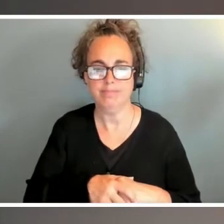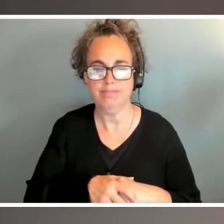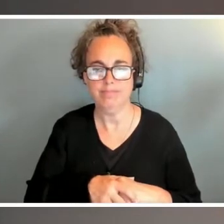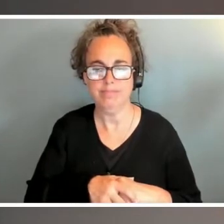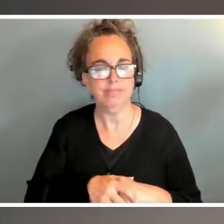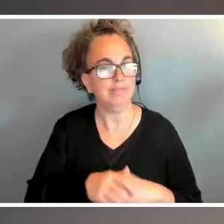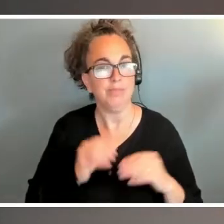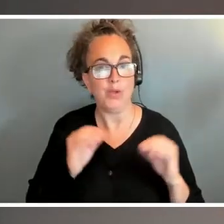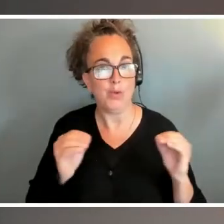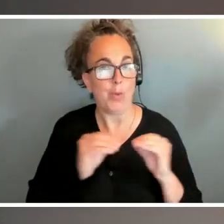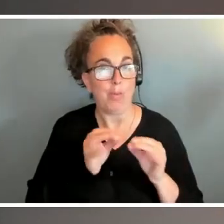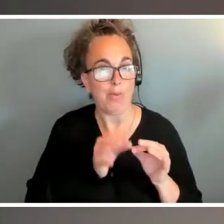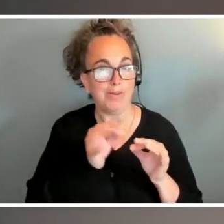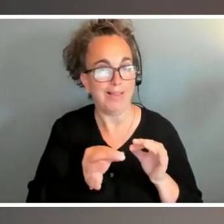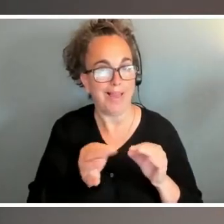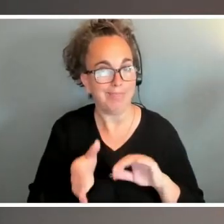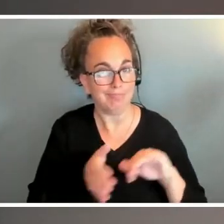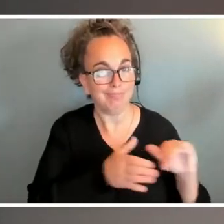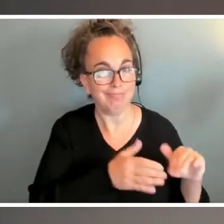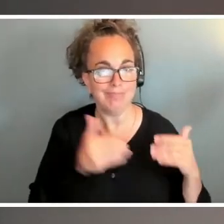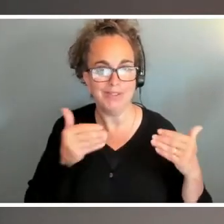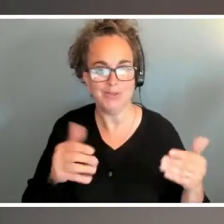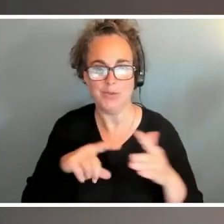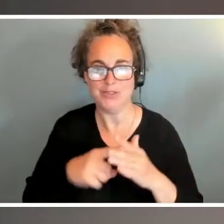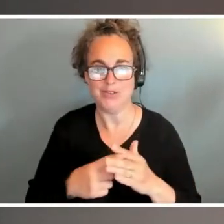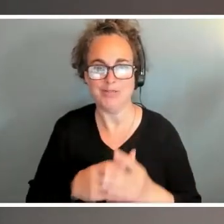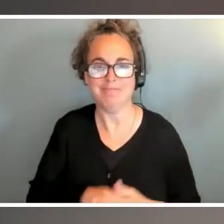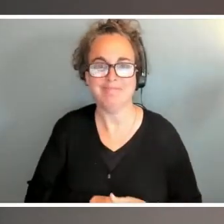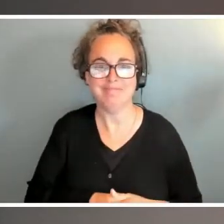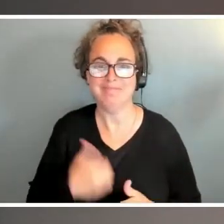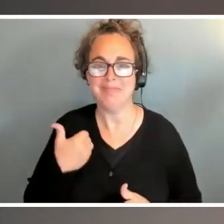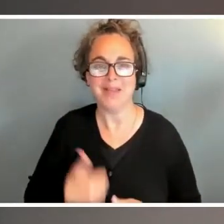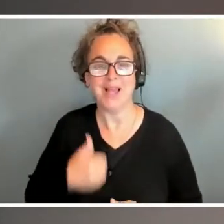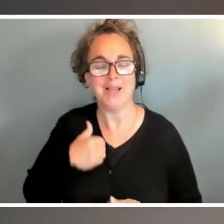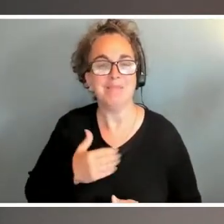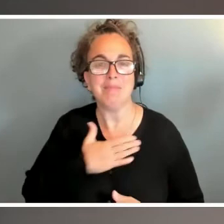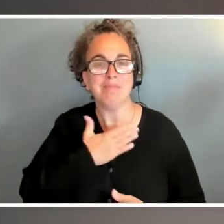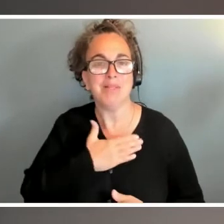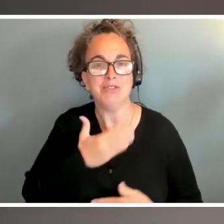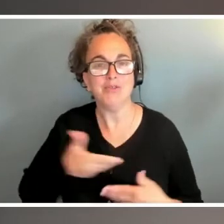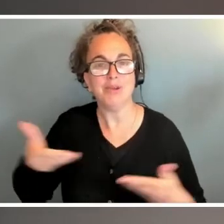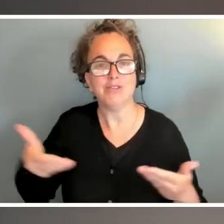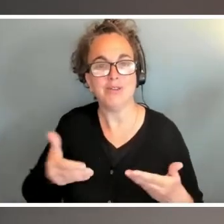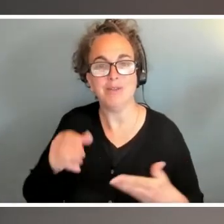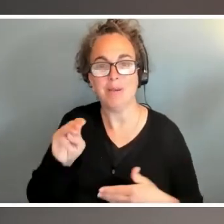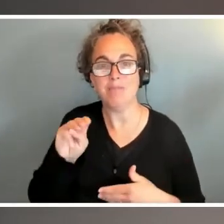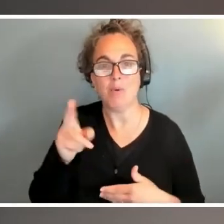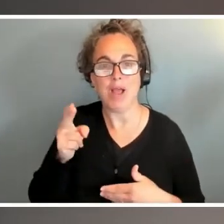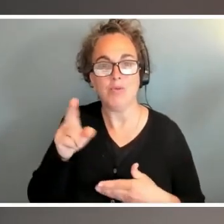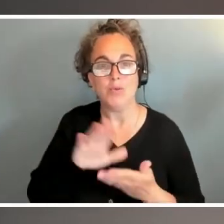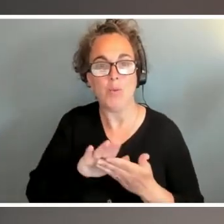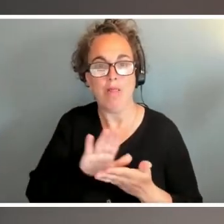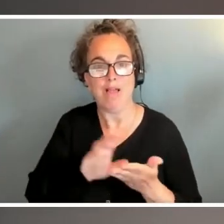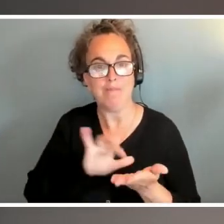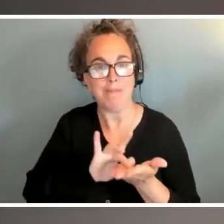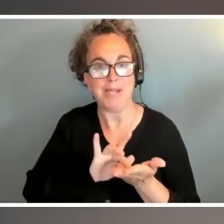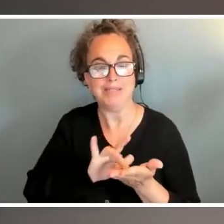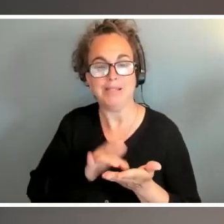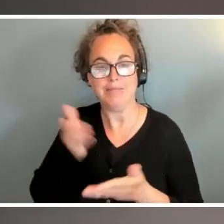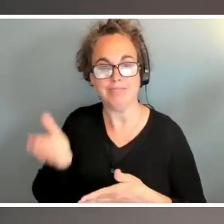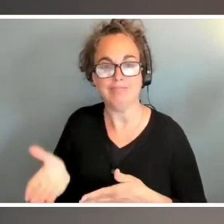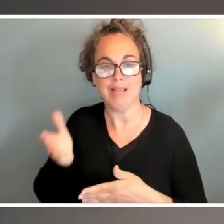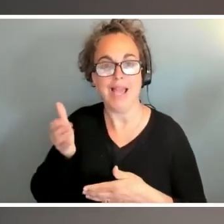Without further delay, let's get started. I am so pleased to introduce Morehouse School of Medicine Executive Vice President and Dean,